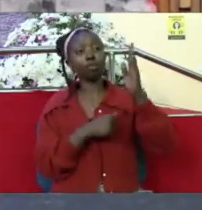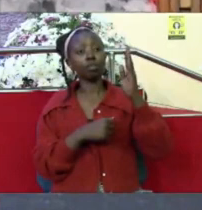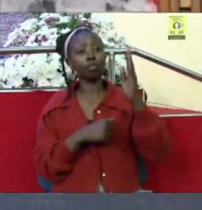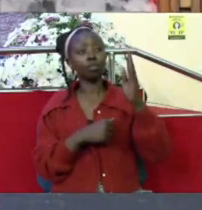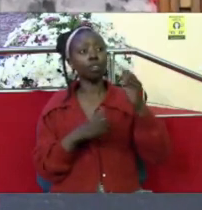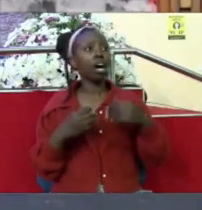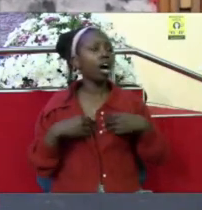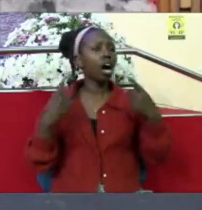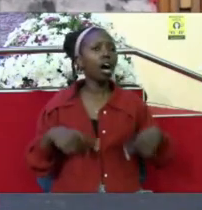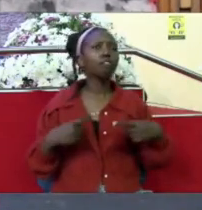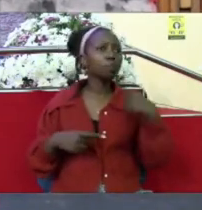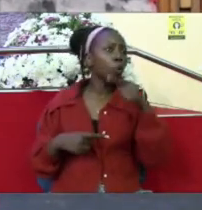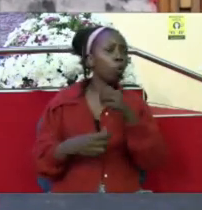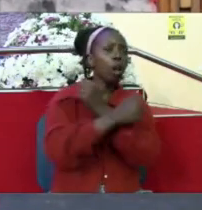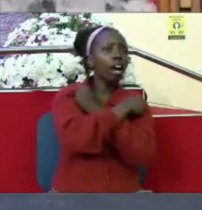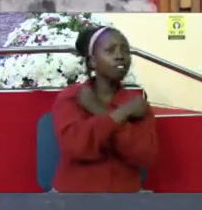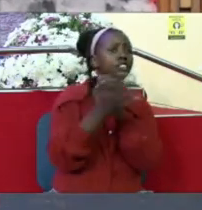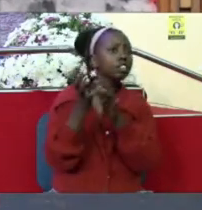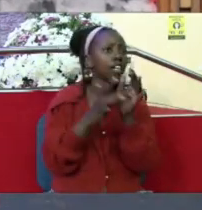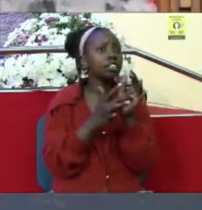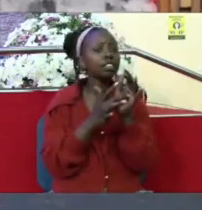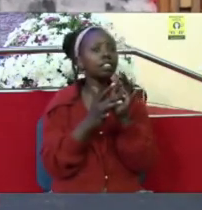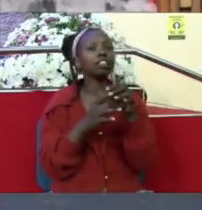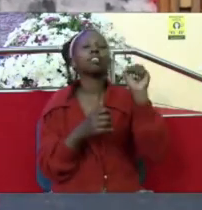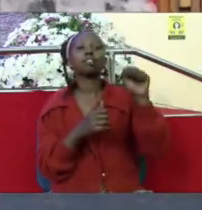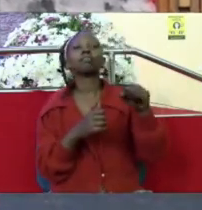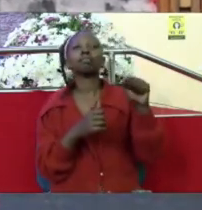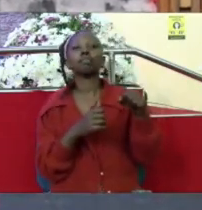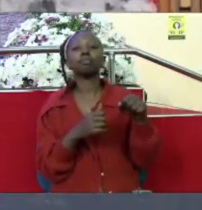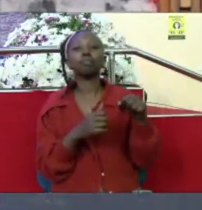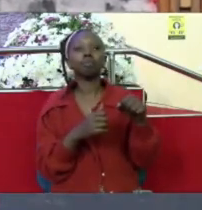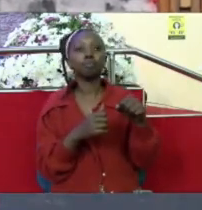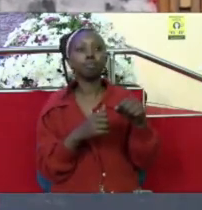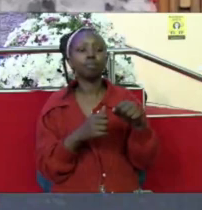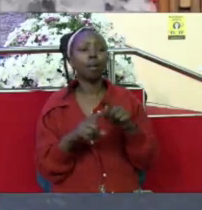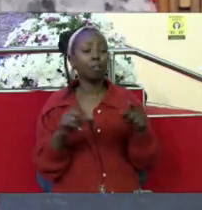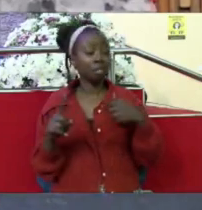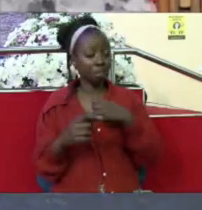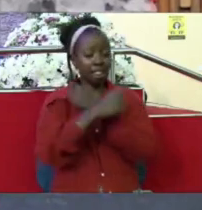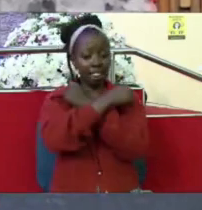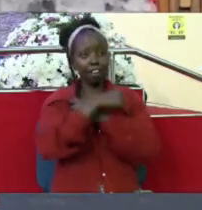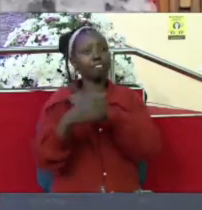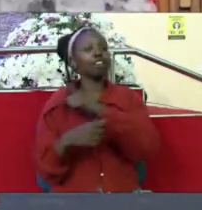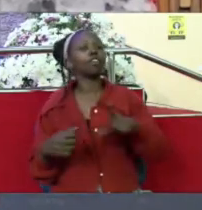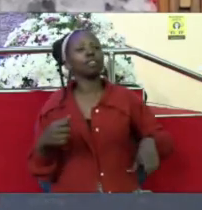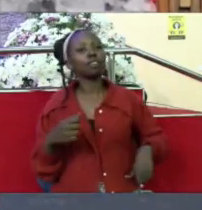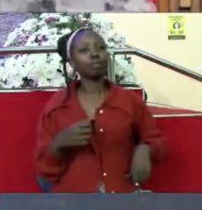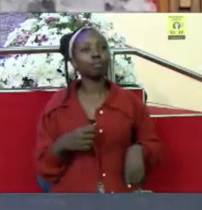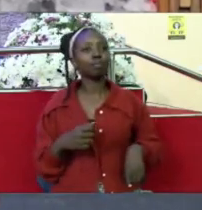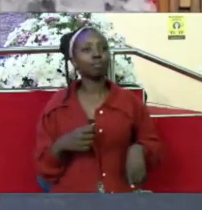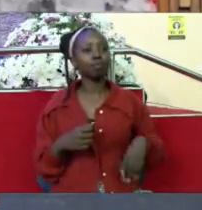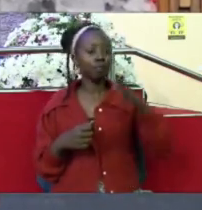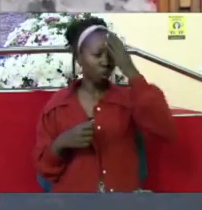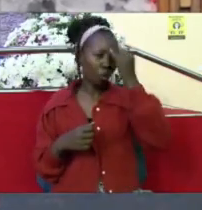some people that we loved the Lord Jesus together and they fell back? Yes. But I love the Lord Jesus. Lakini nampenda Bwana Yesu. Because I